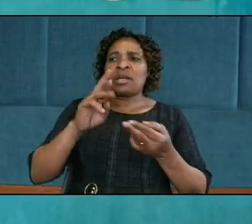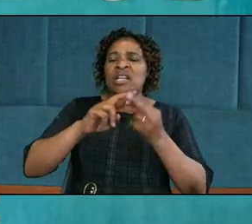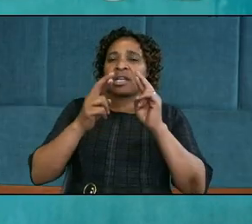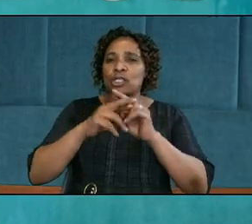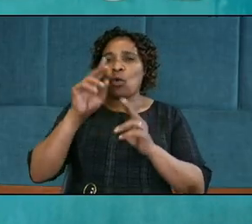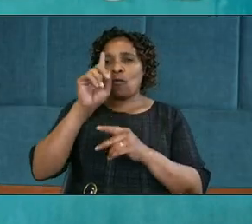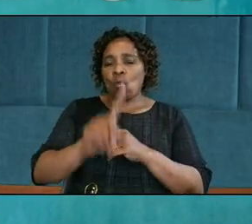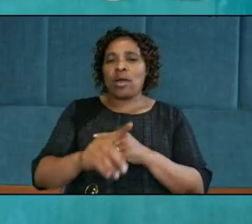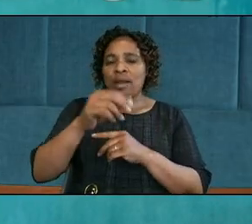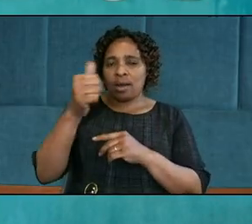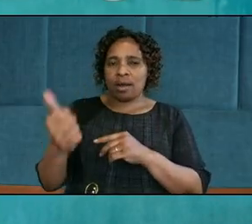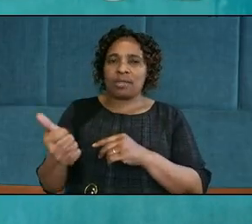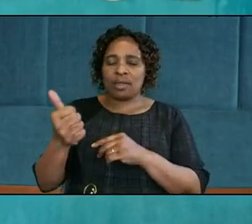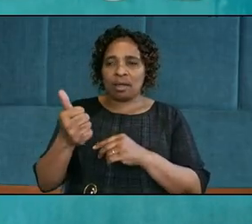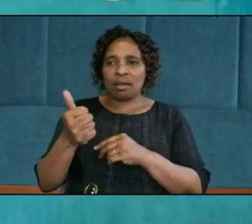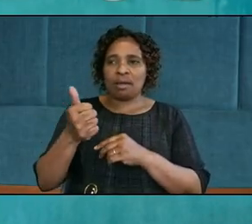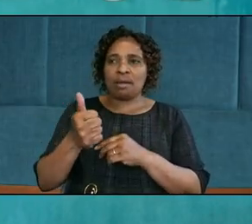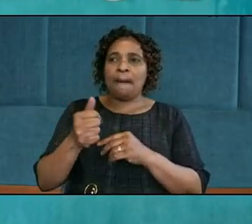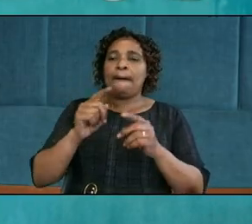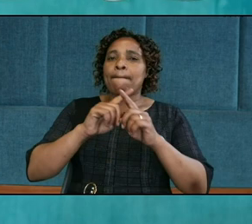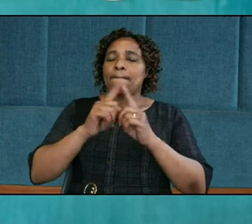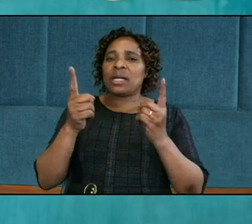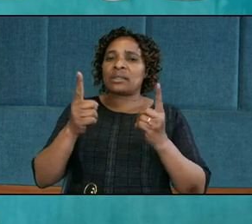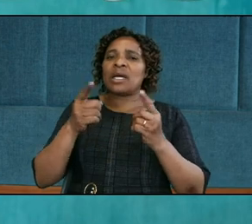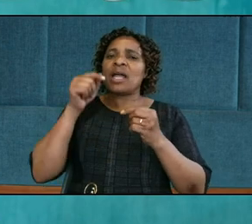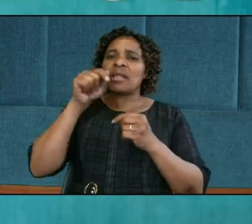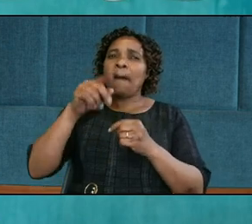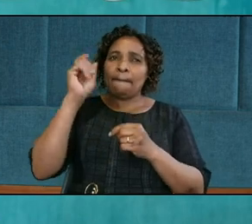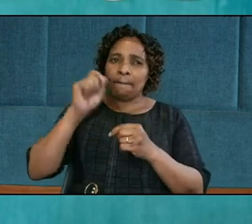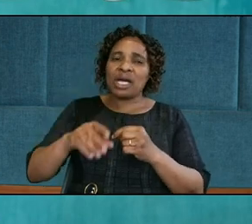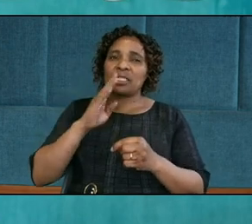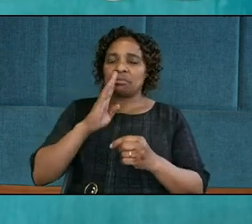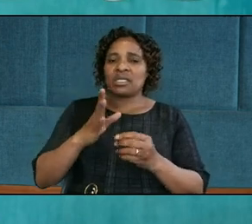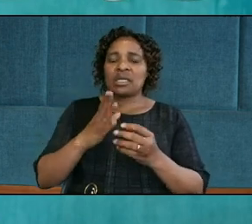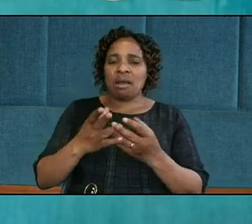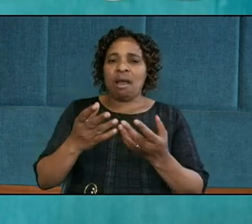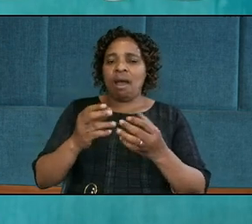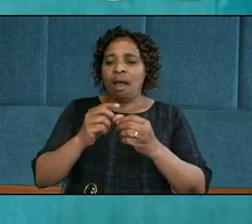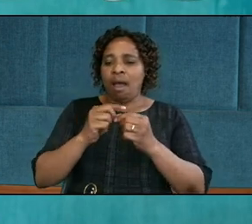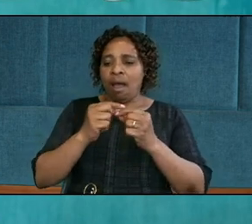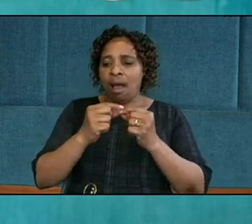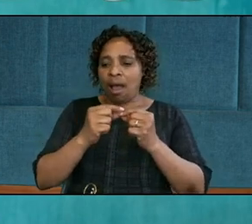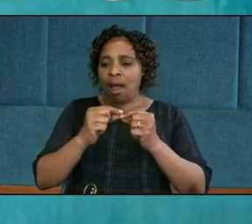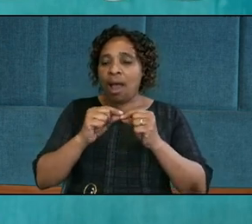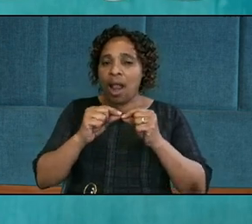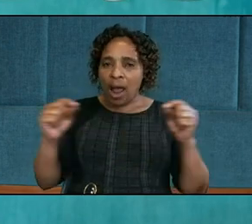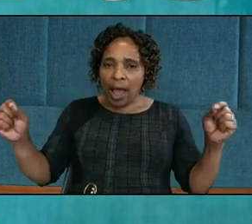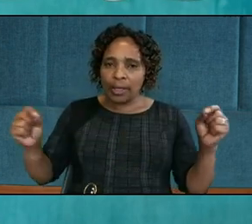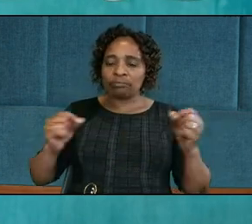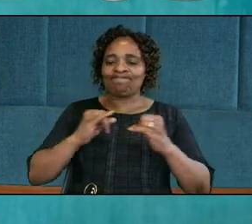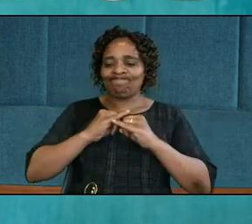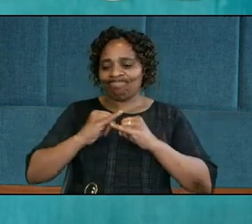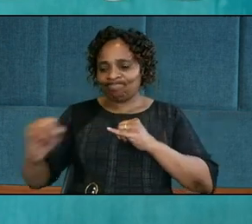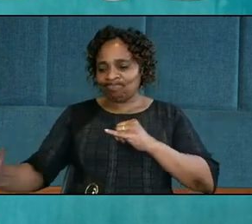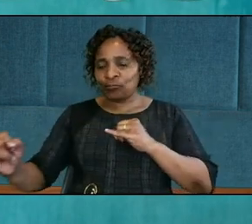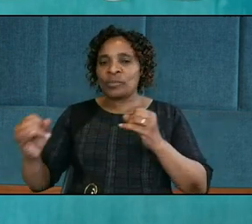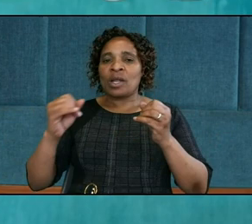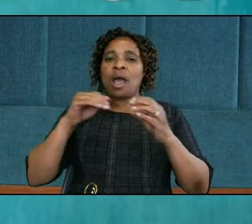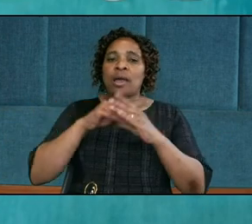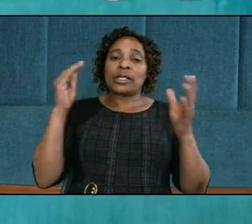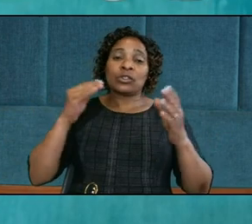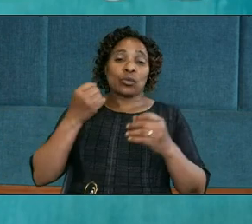one way or another, but there has to be a line that we draw between them to understand them clearly. So